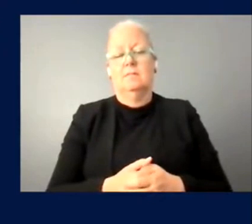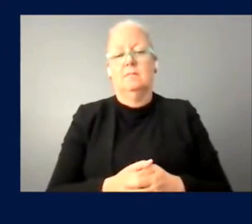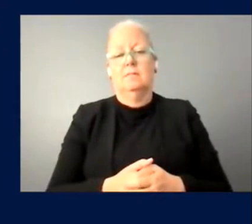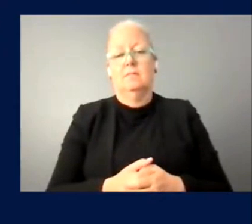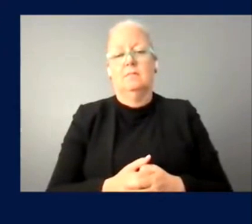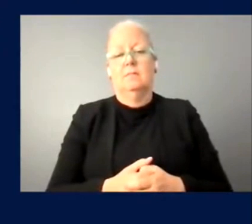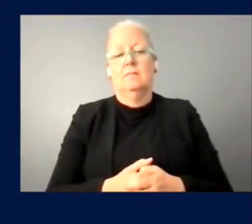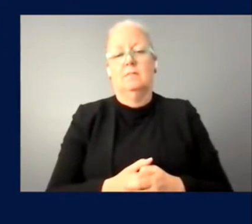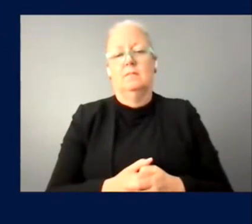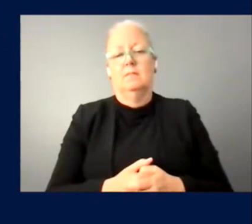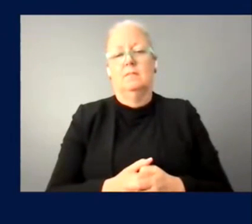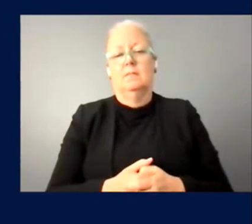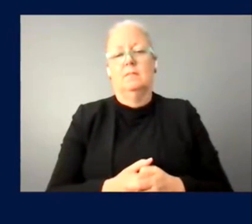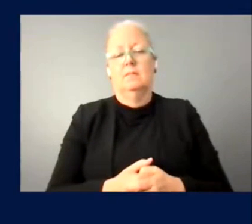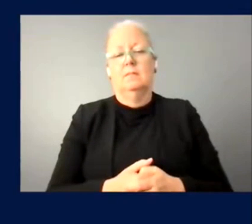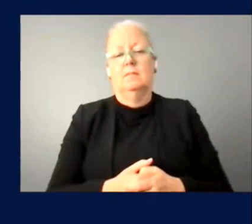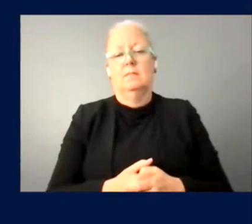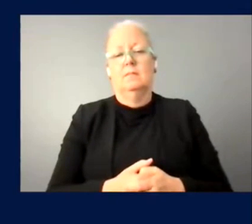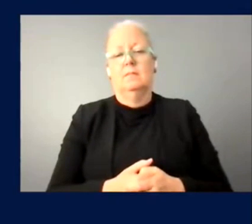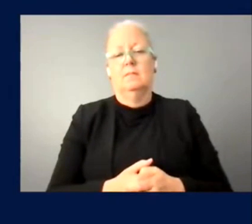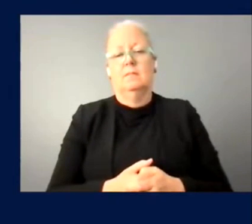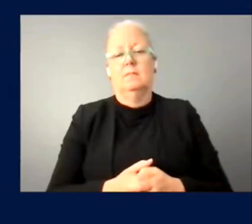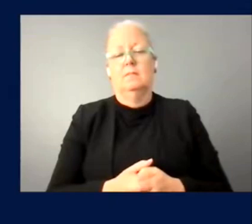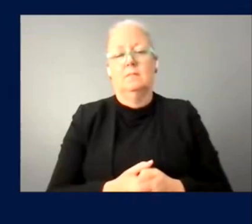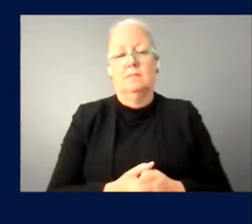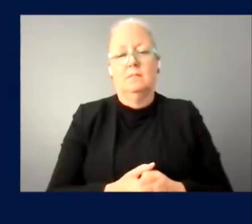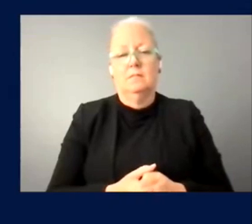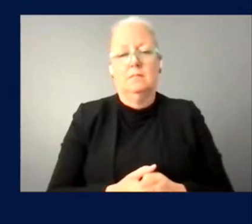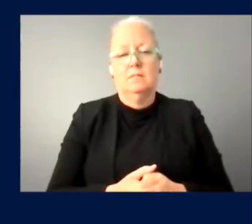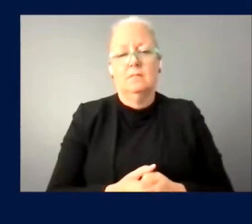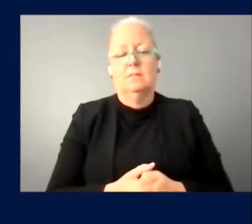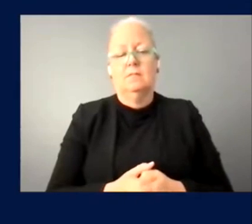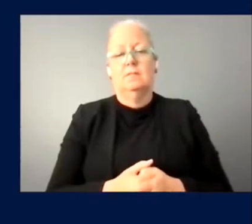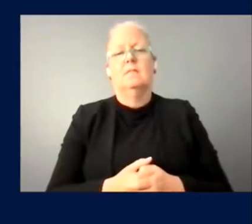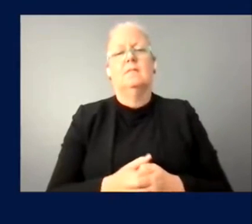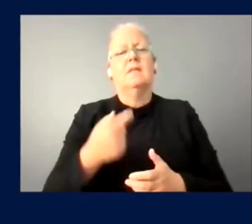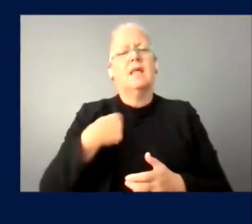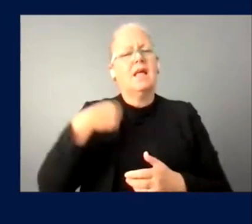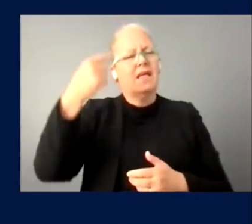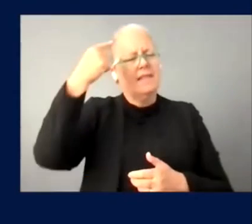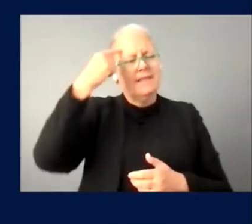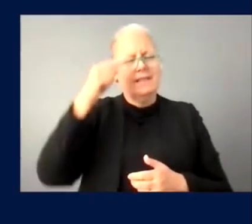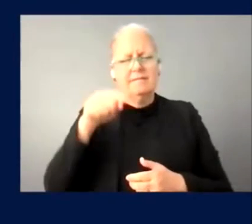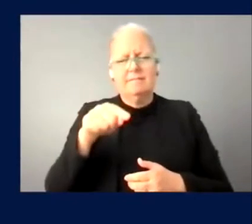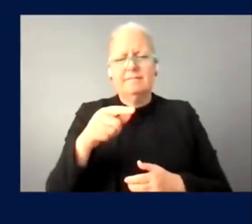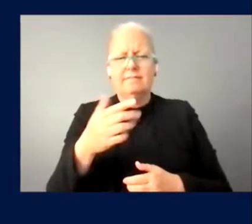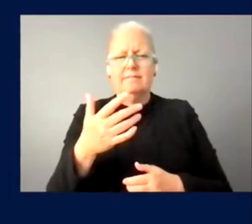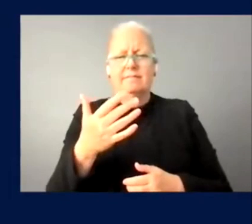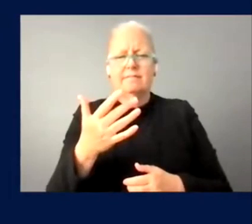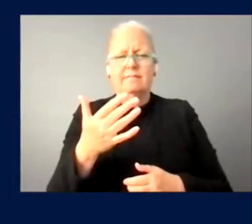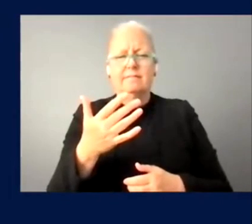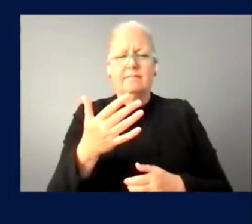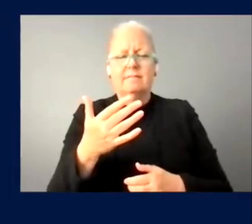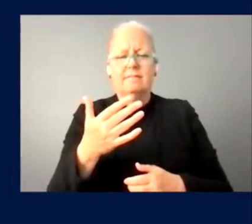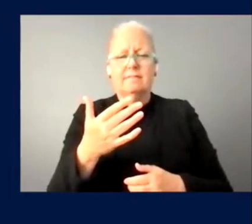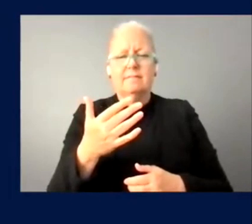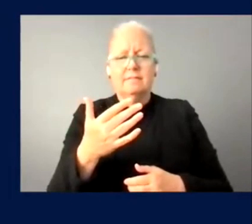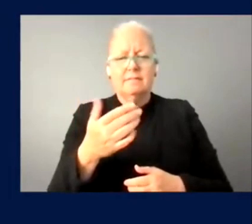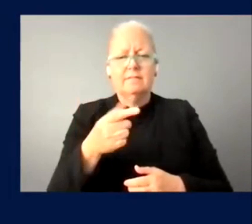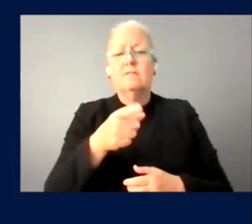We have the snooze room, I think it's called, where you can't see the field, can't see the pitch. You don't